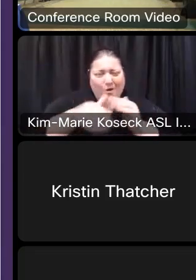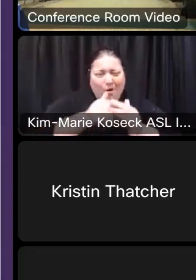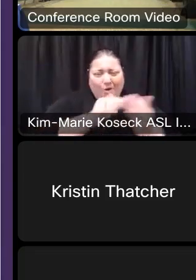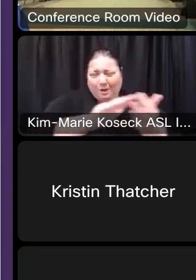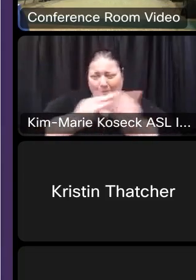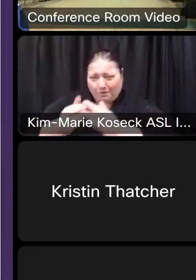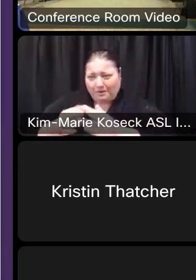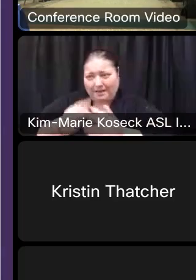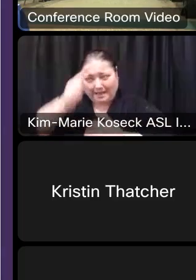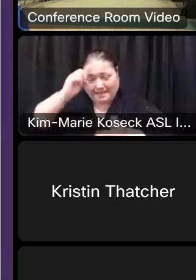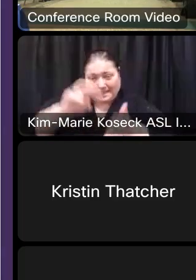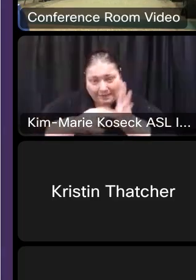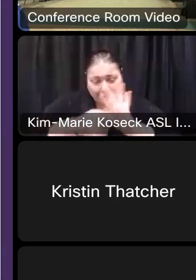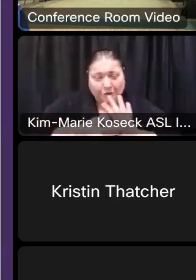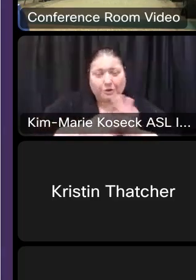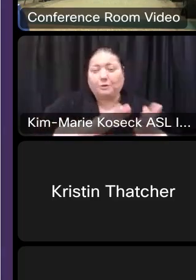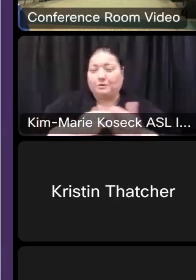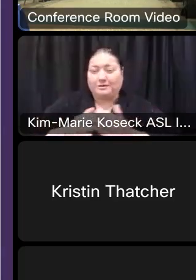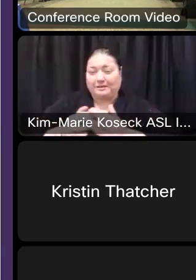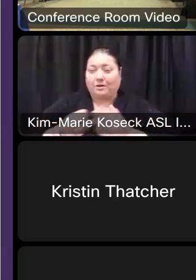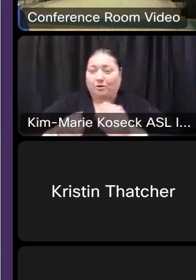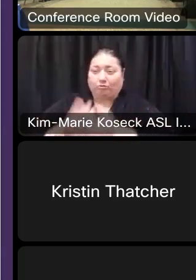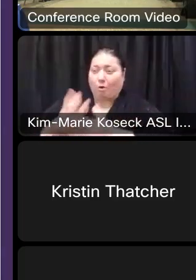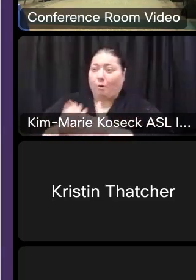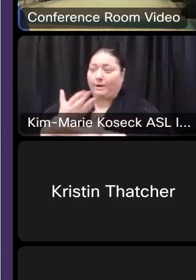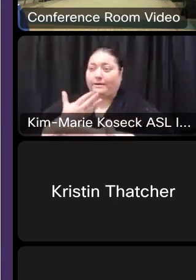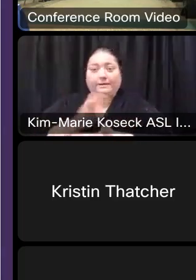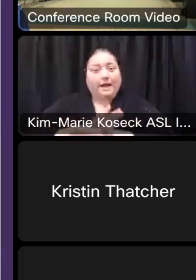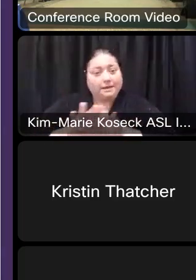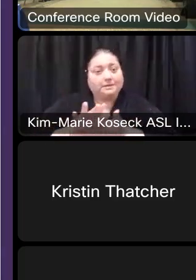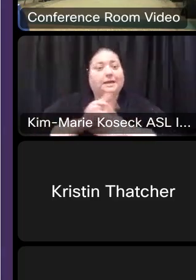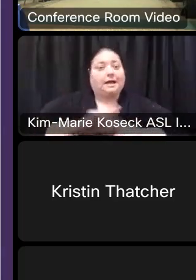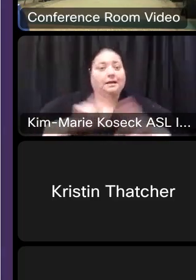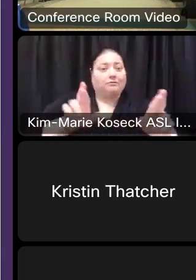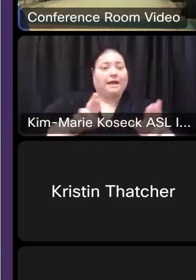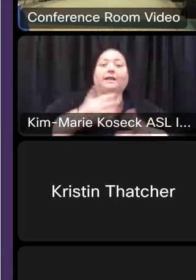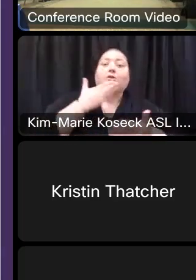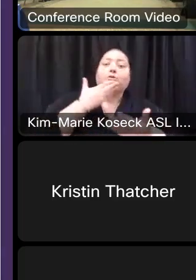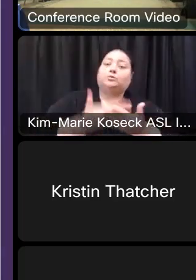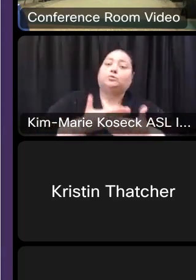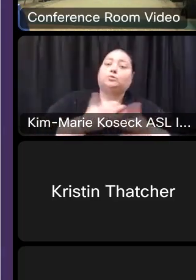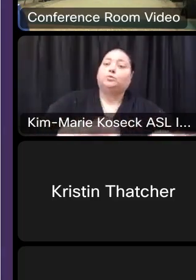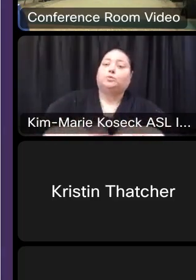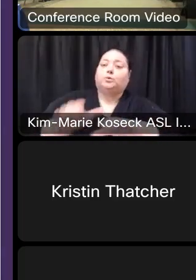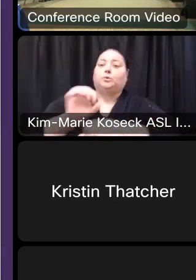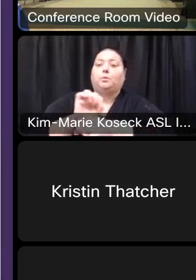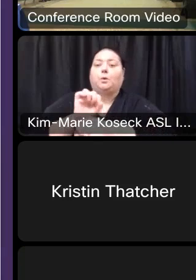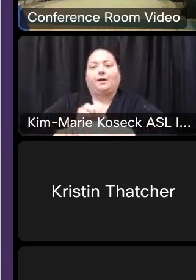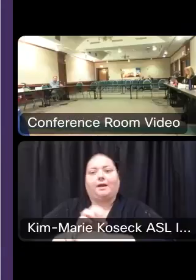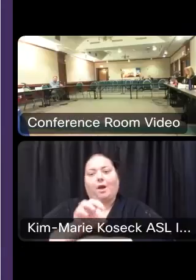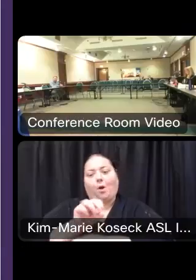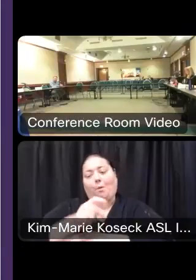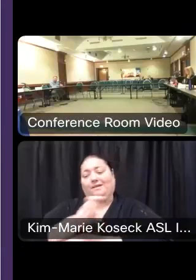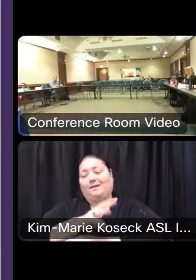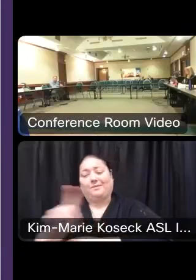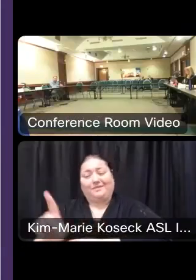intentional communities that are thriving and doing amazing work. Yet OPWDD in the state of New York does